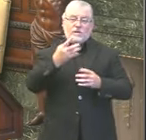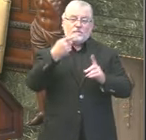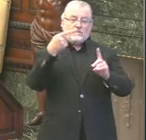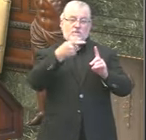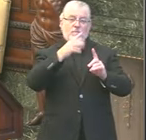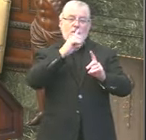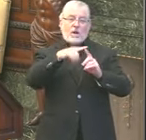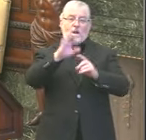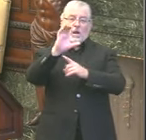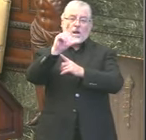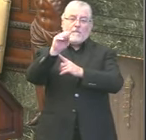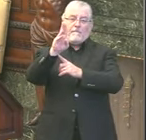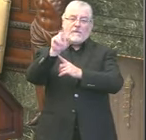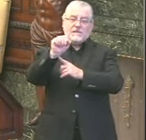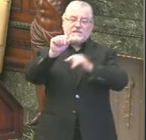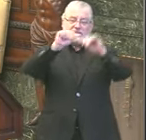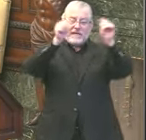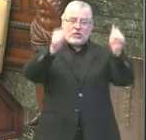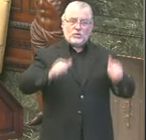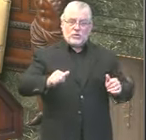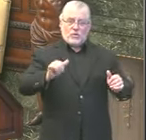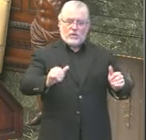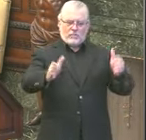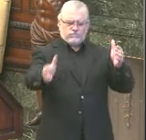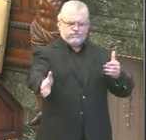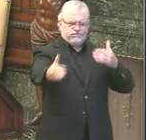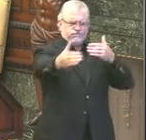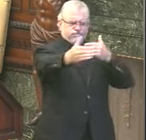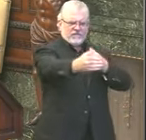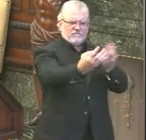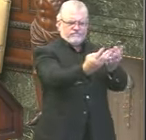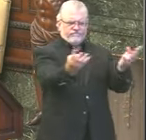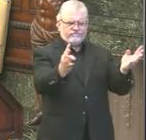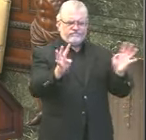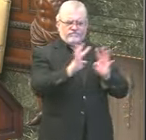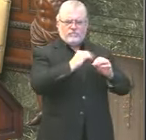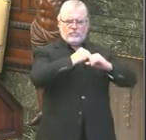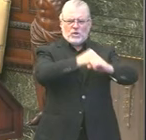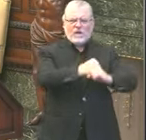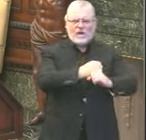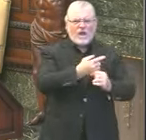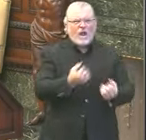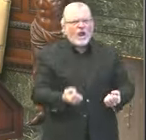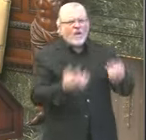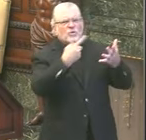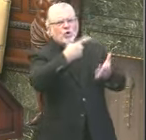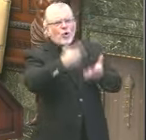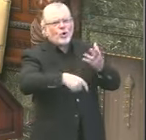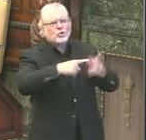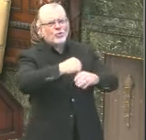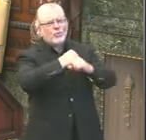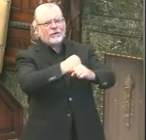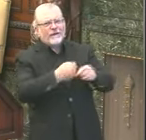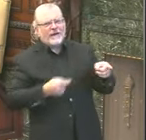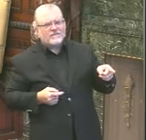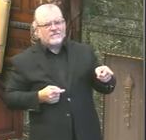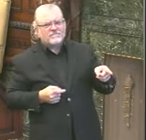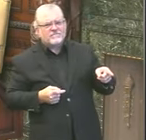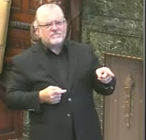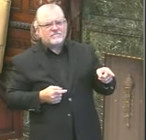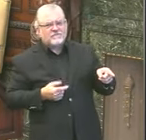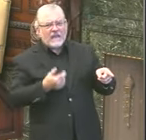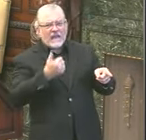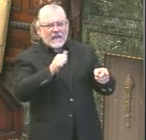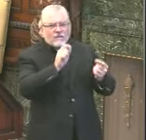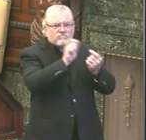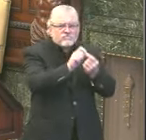or the Columbus statue in the park. How much is that costing right now? And are there any additional details about, what department